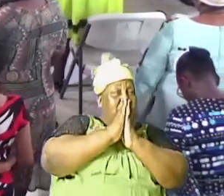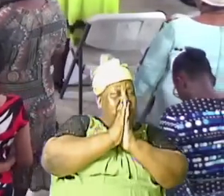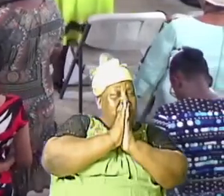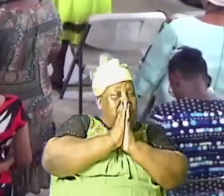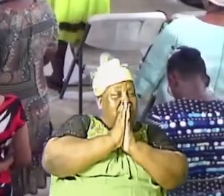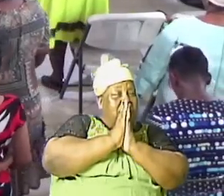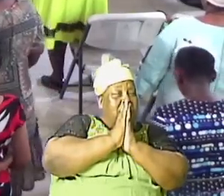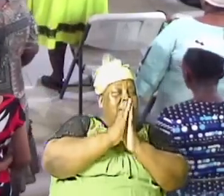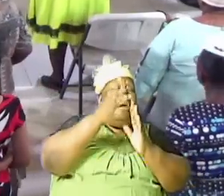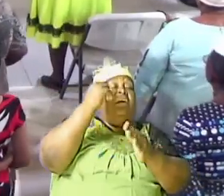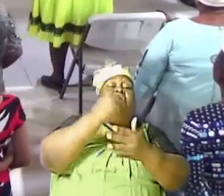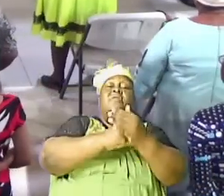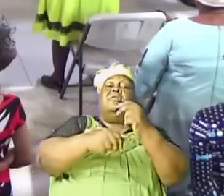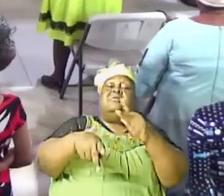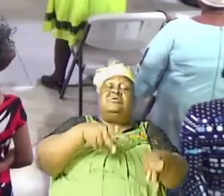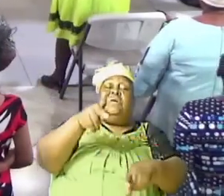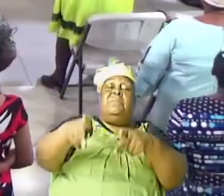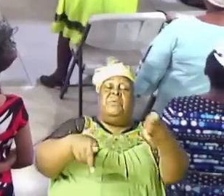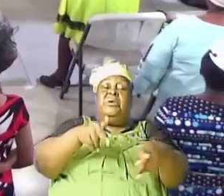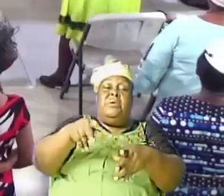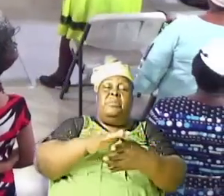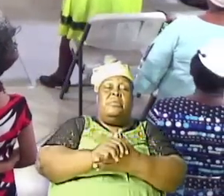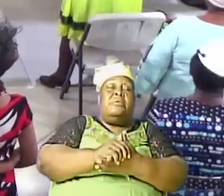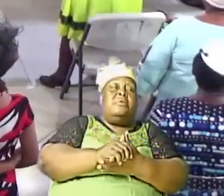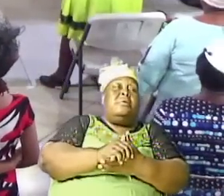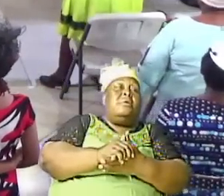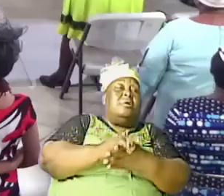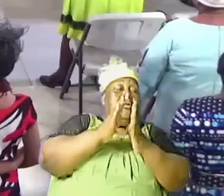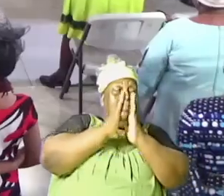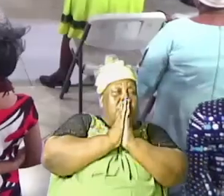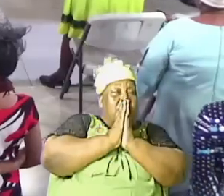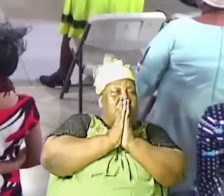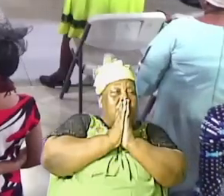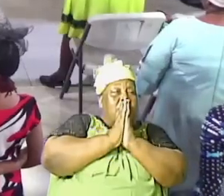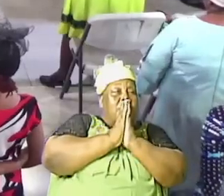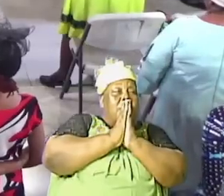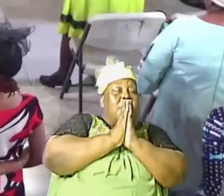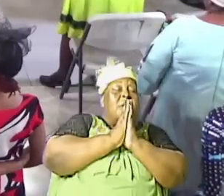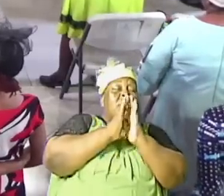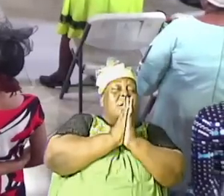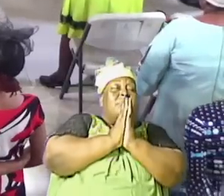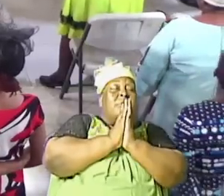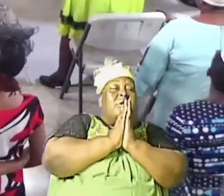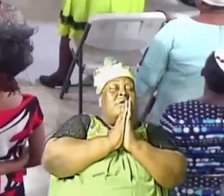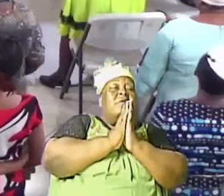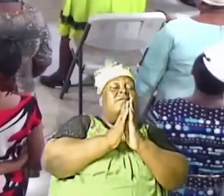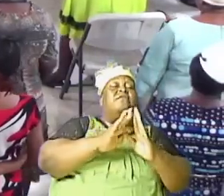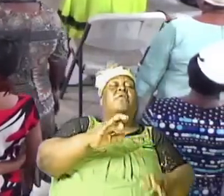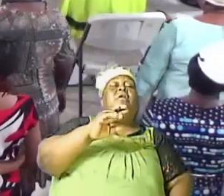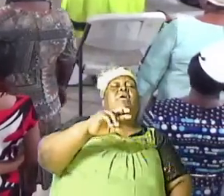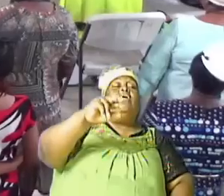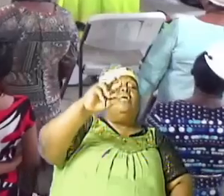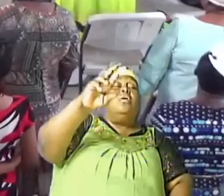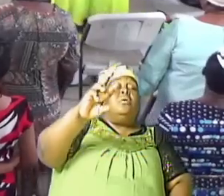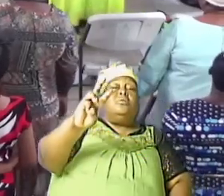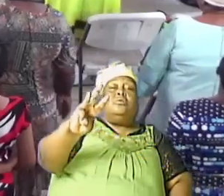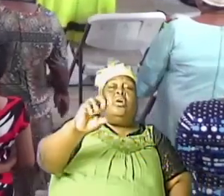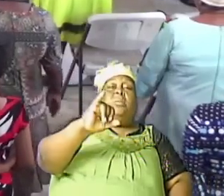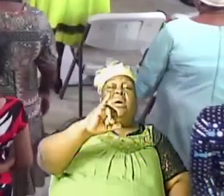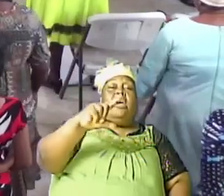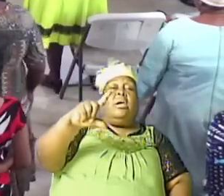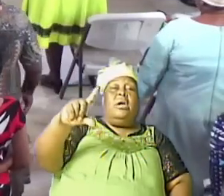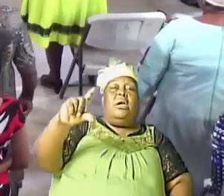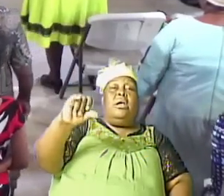individuals this morning. We're going to pray for Raye Williams, for guidance and